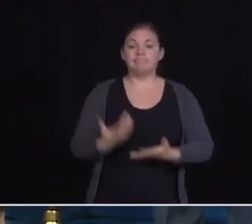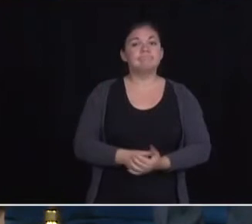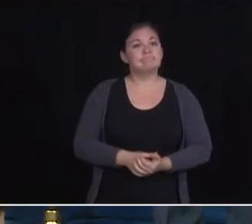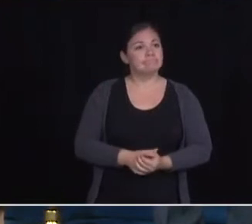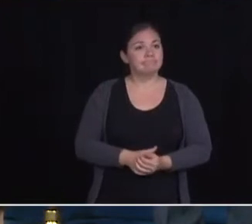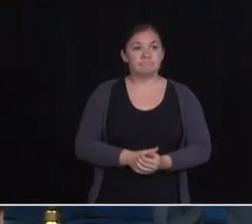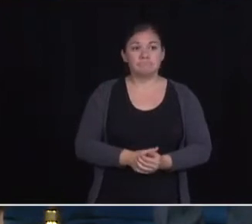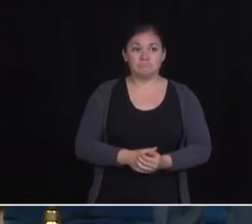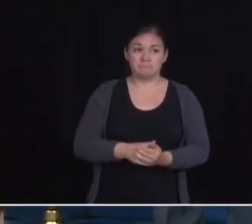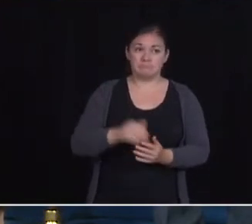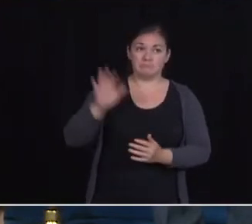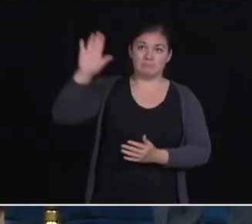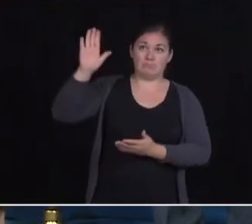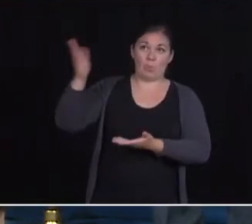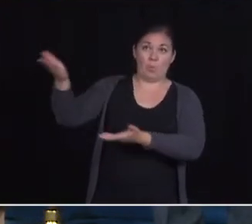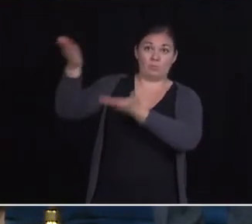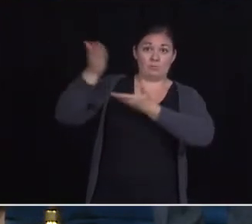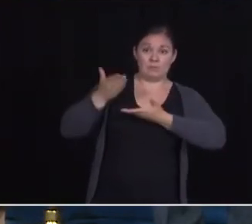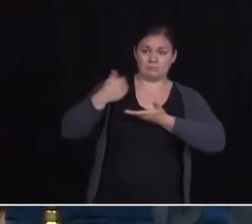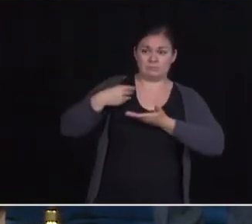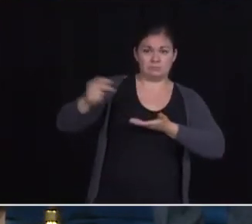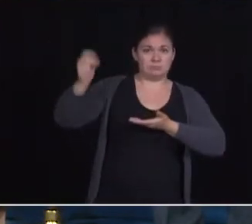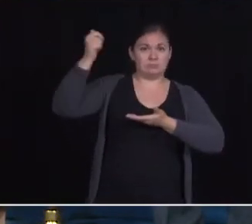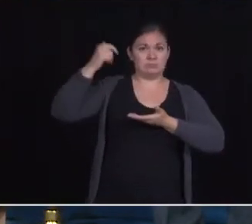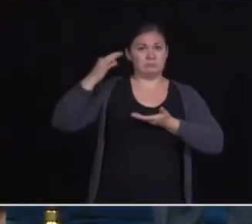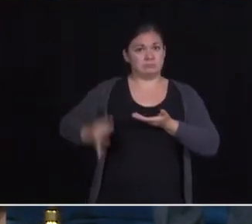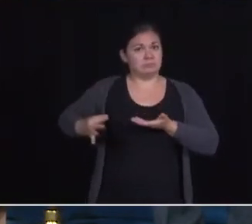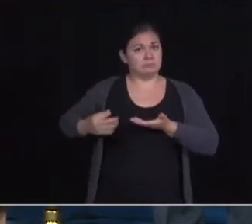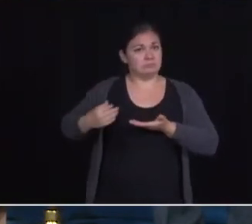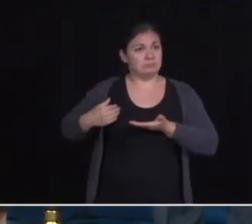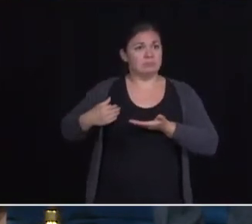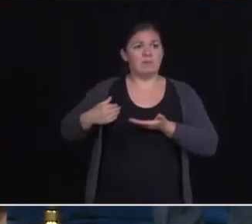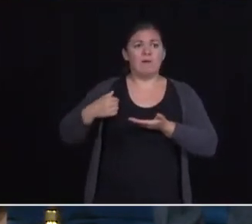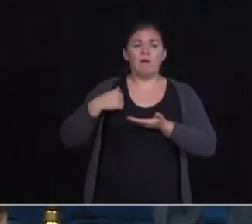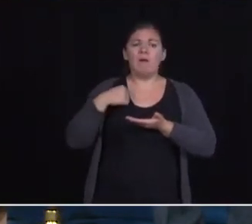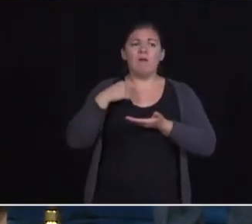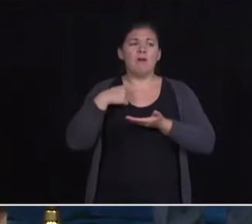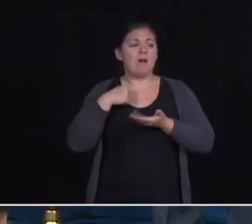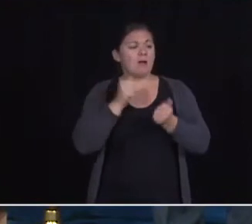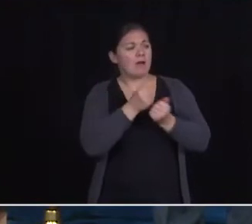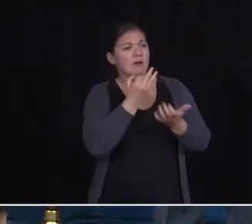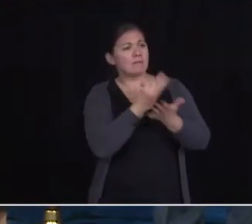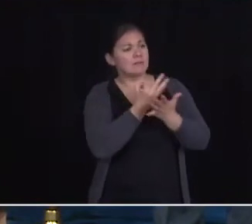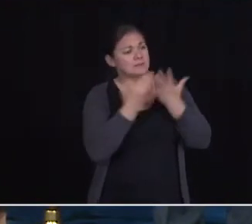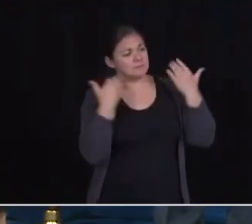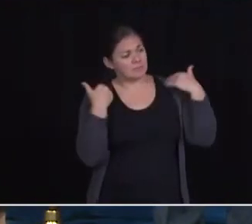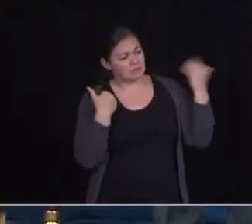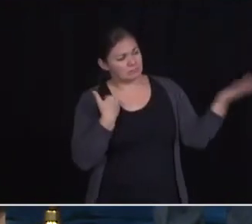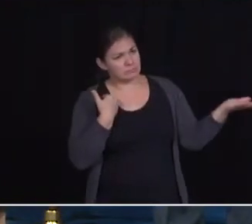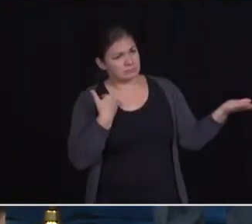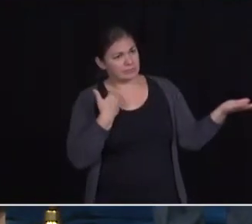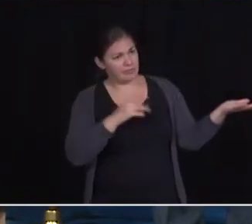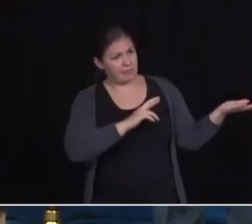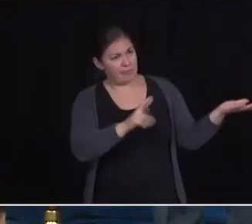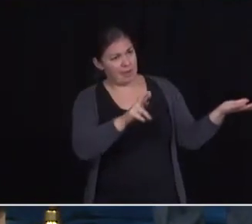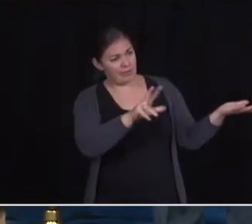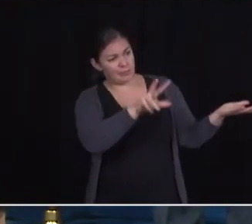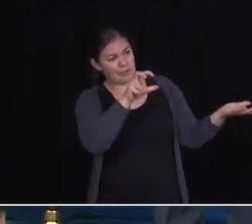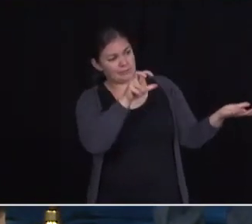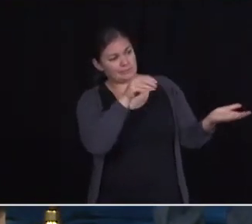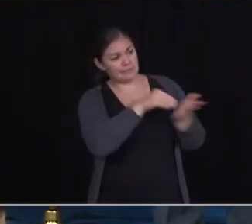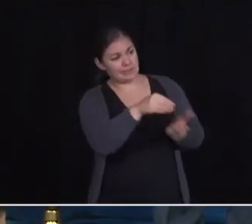recommendations. I acted immediately with our finance minister to put together a package of $300 million. I called the